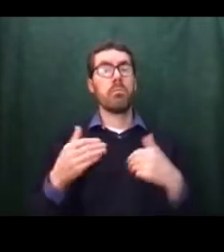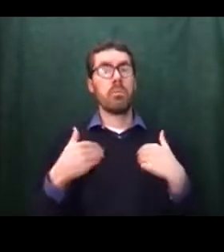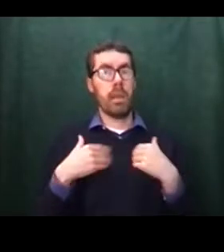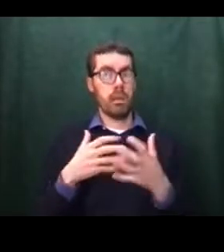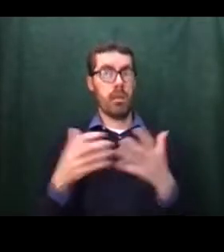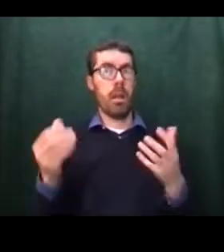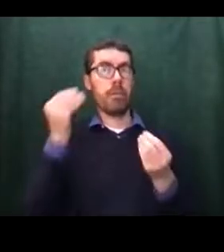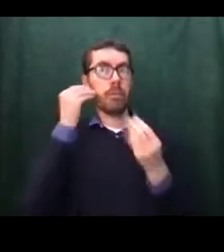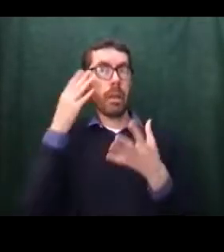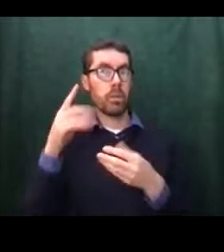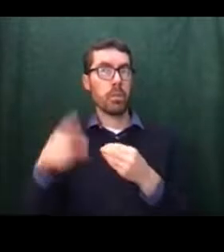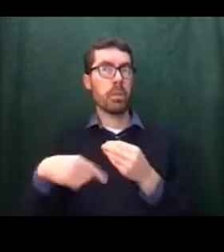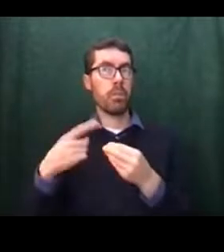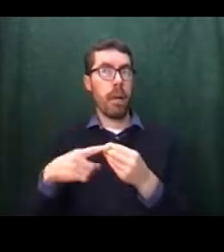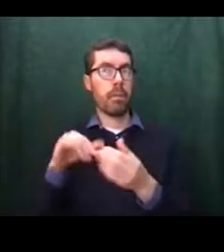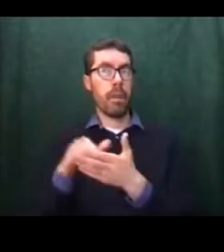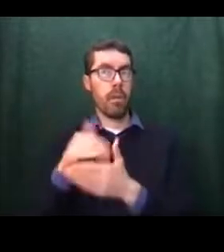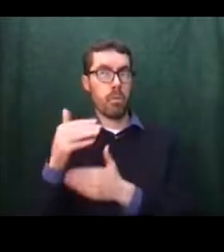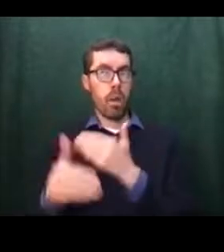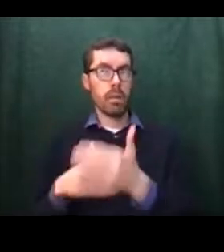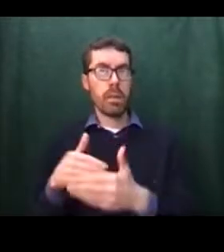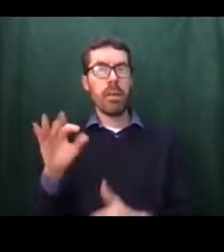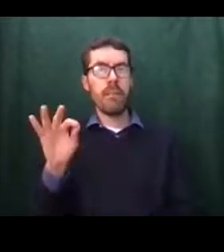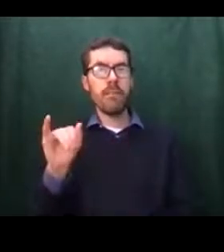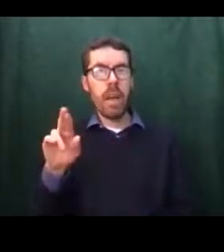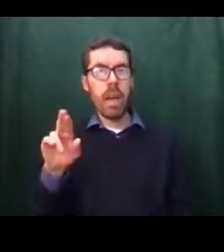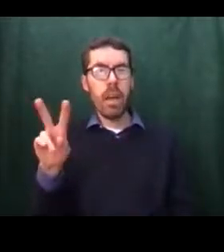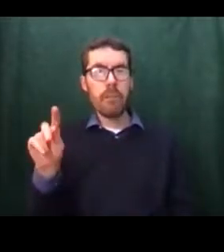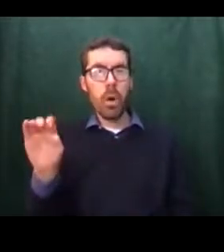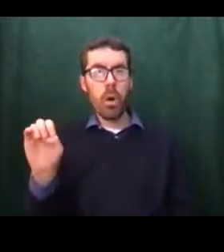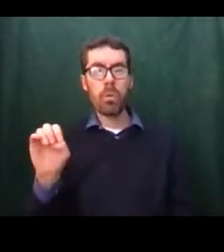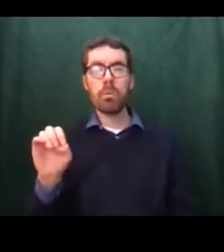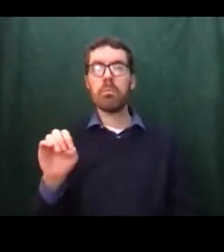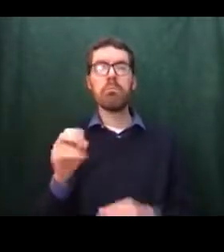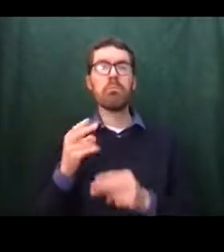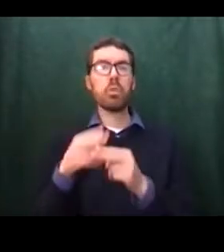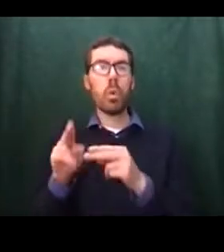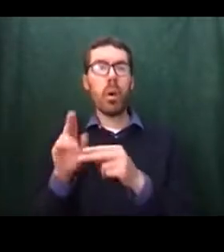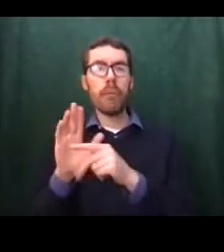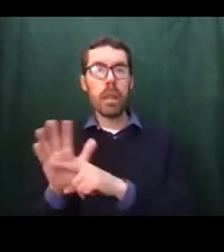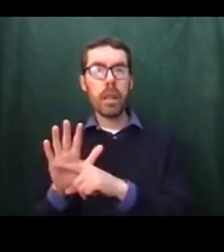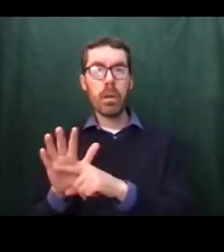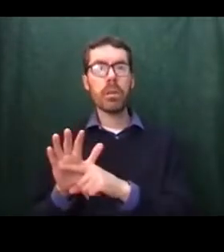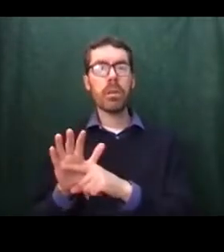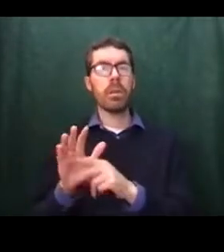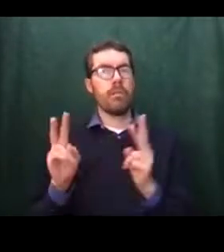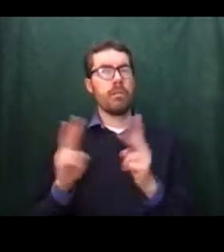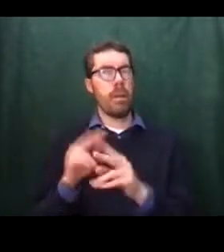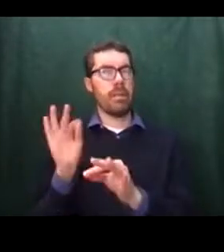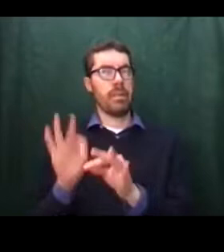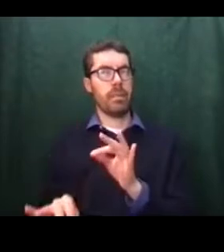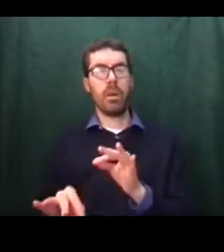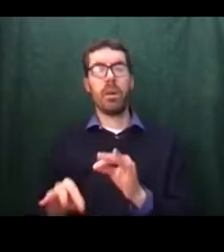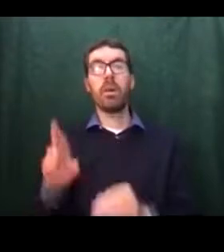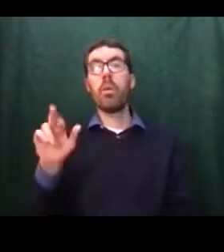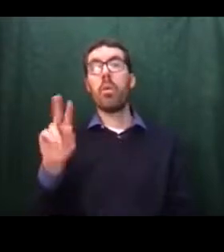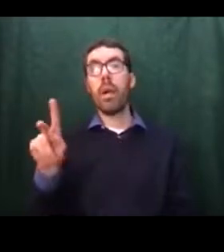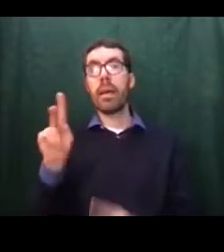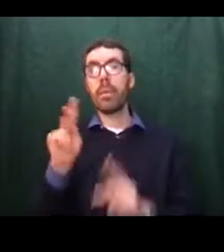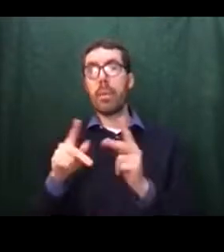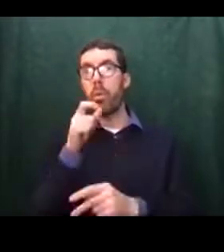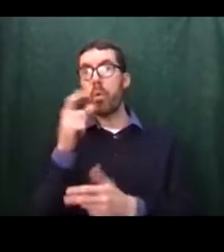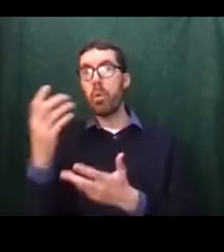about how the process works, little videos to show. It's really simple. It's easier. It's ranking the people you